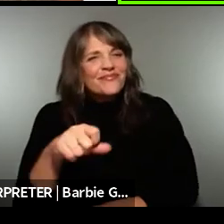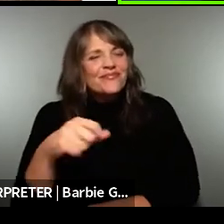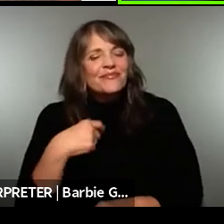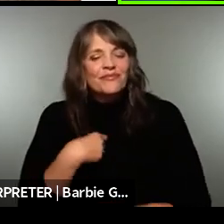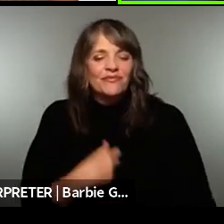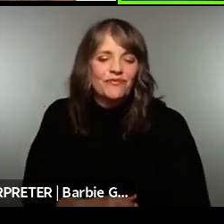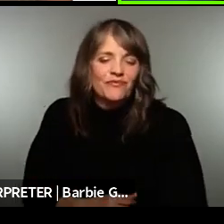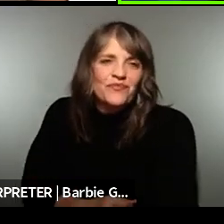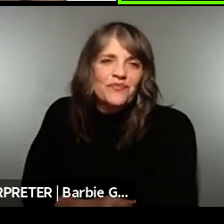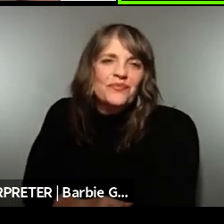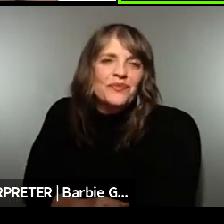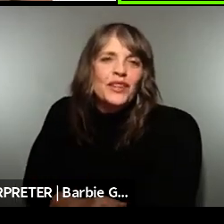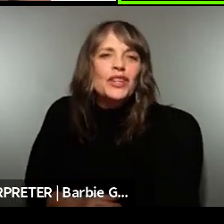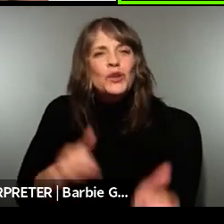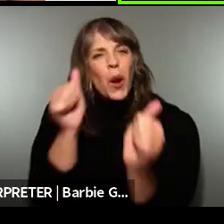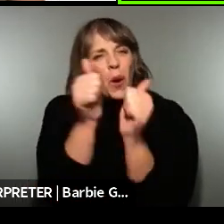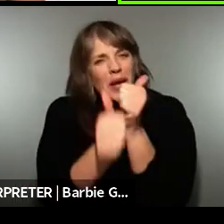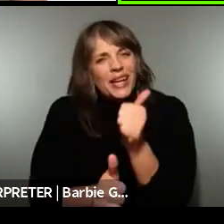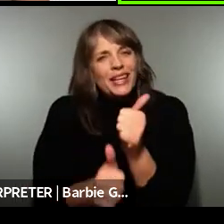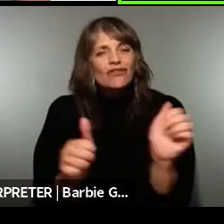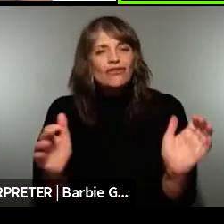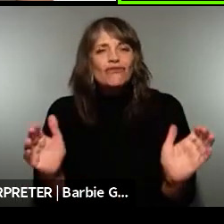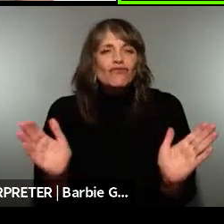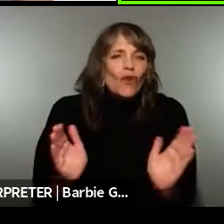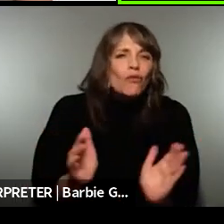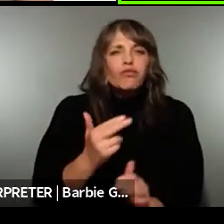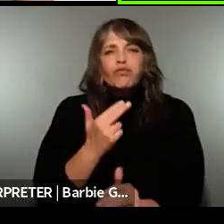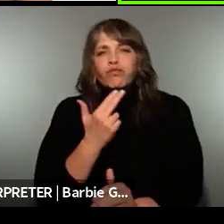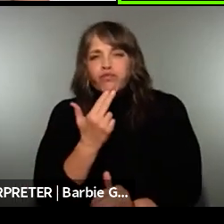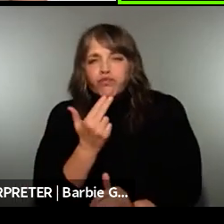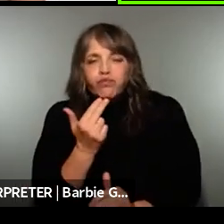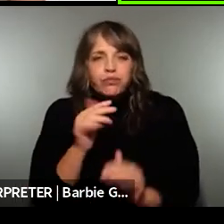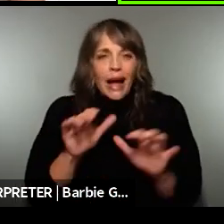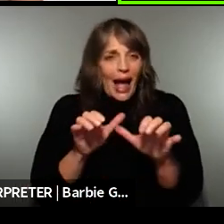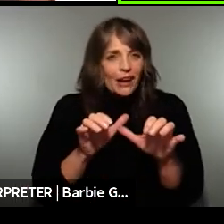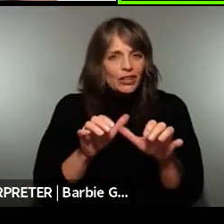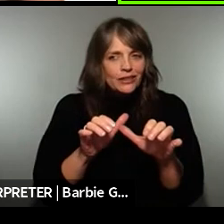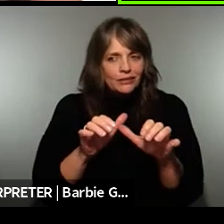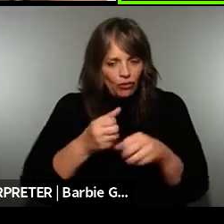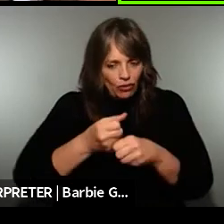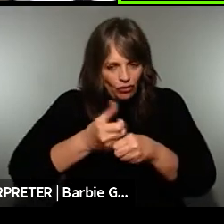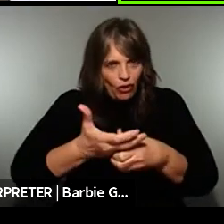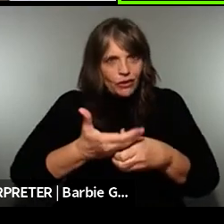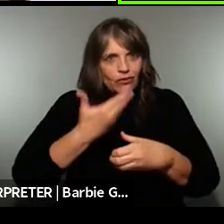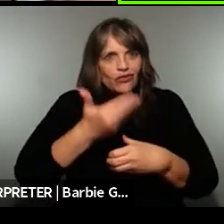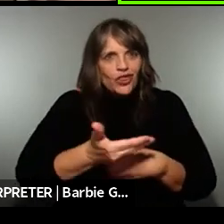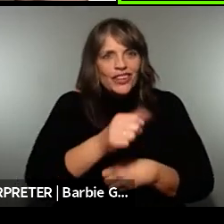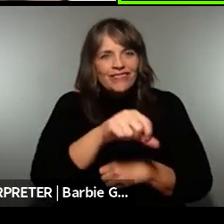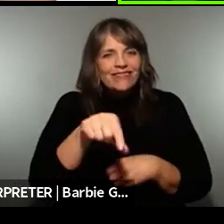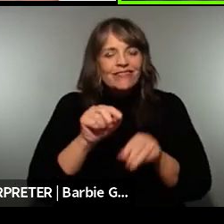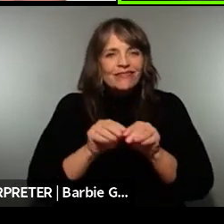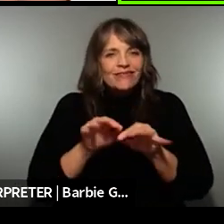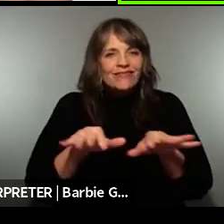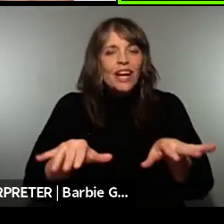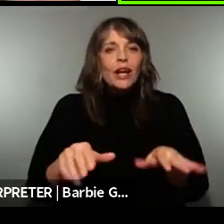small action does something good. So there is no